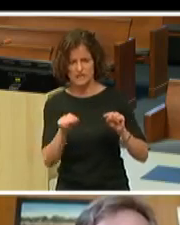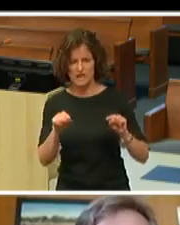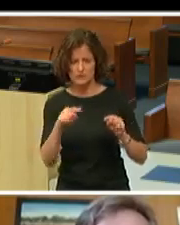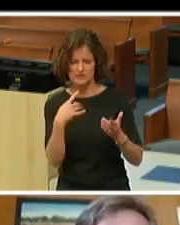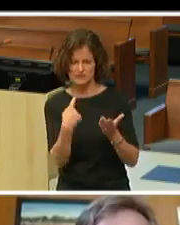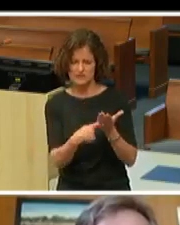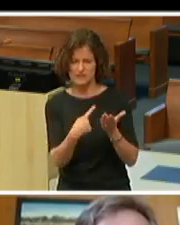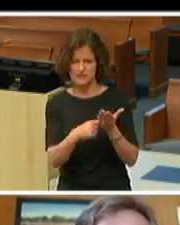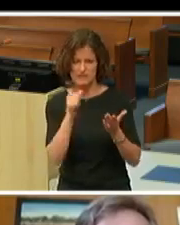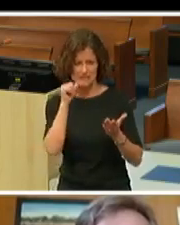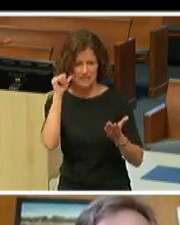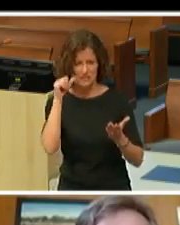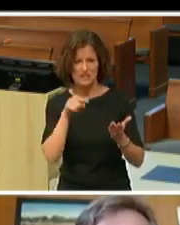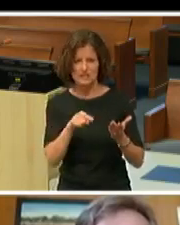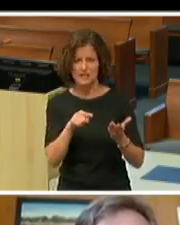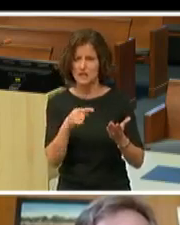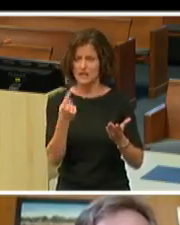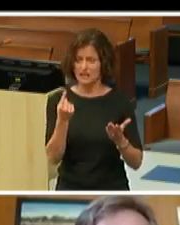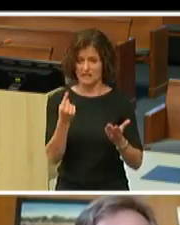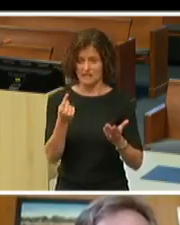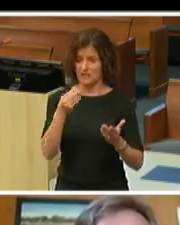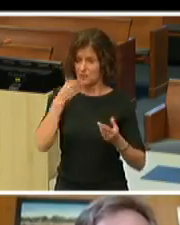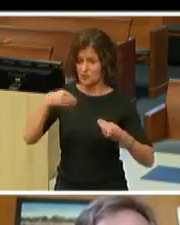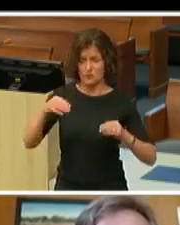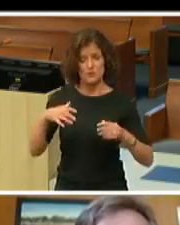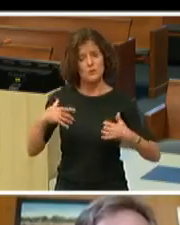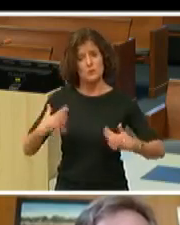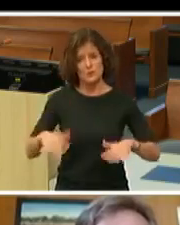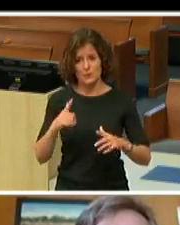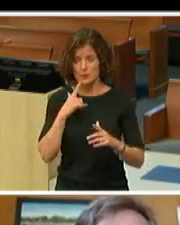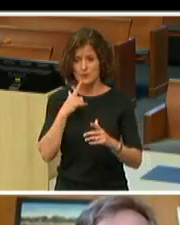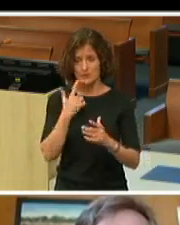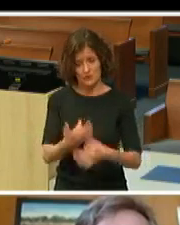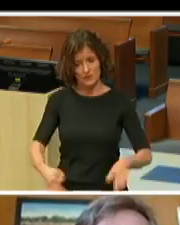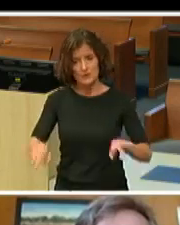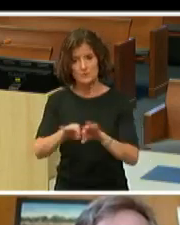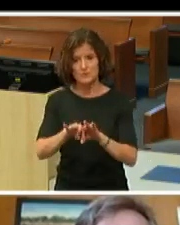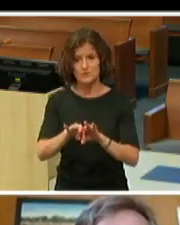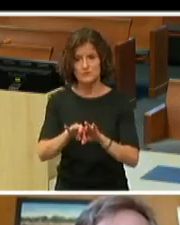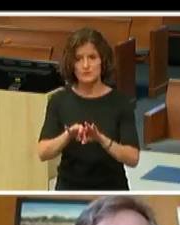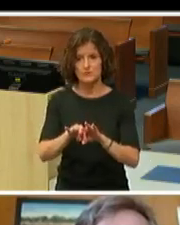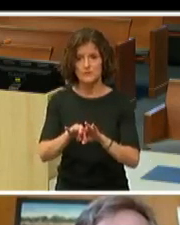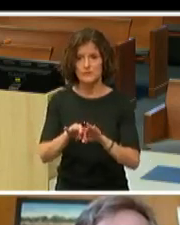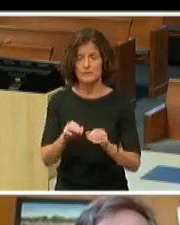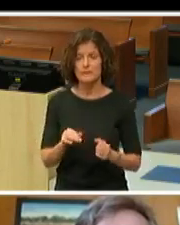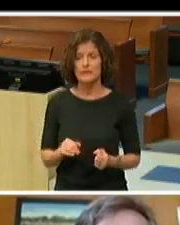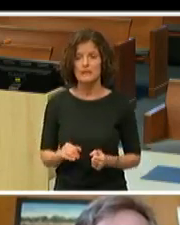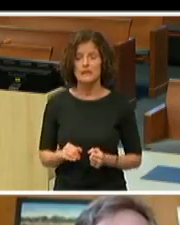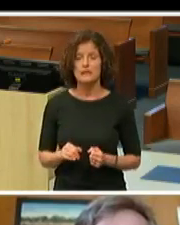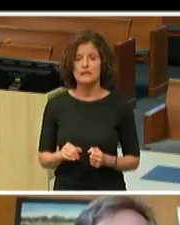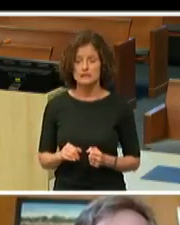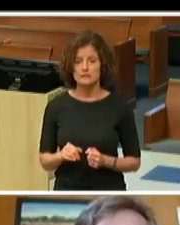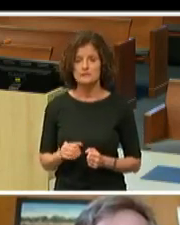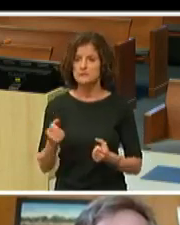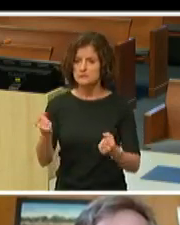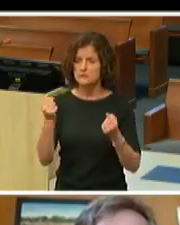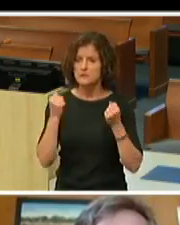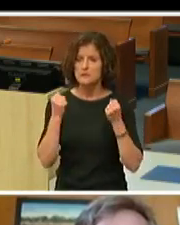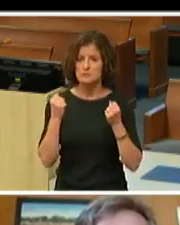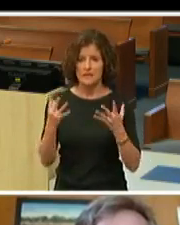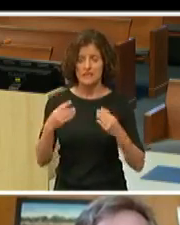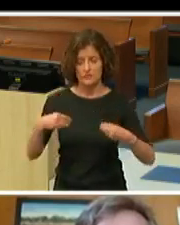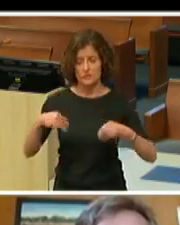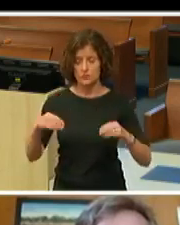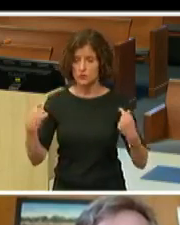yesterday and I told them they're one of our frontline people. And so a number of the stores during